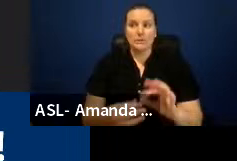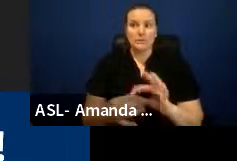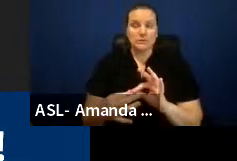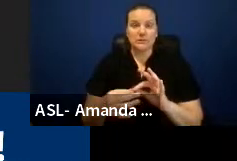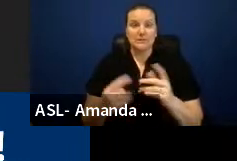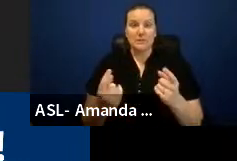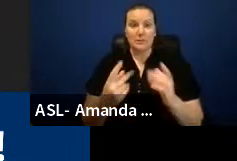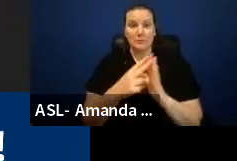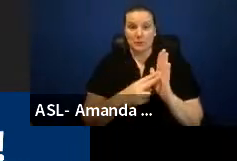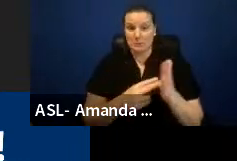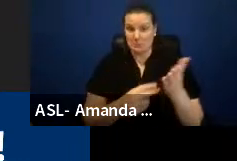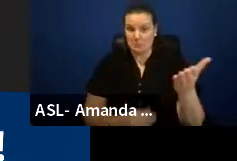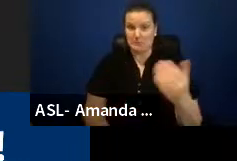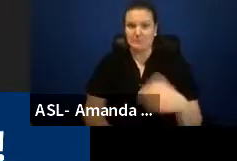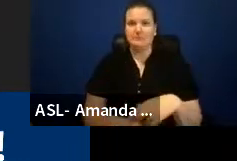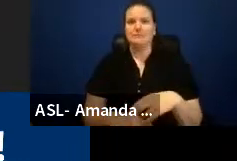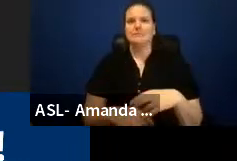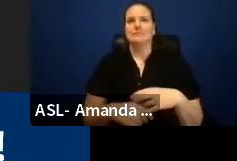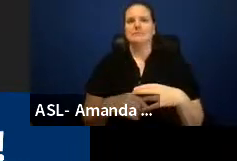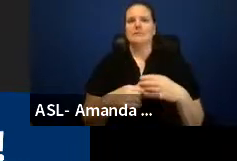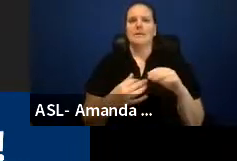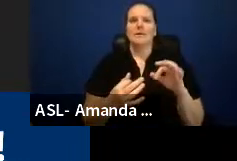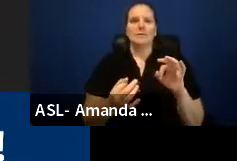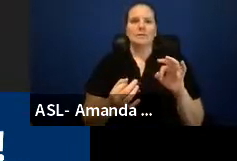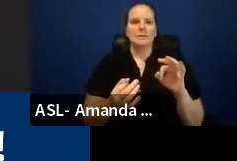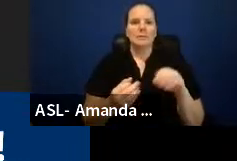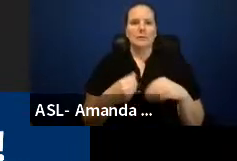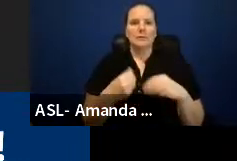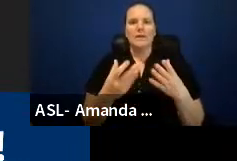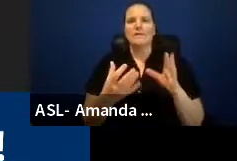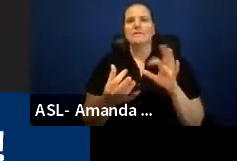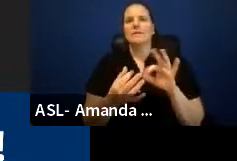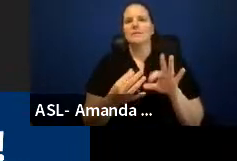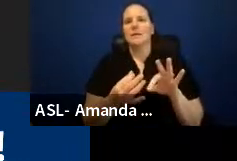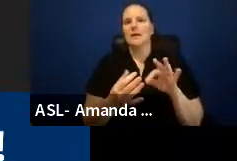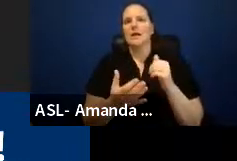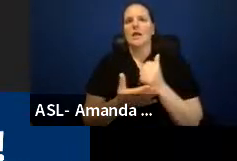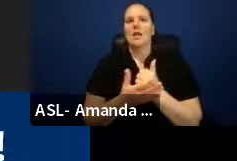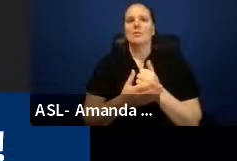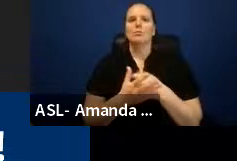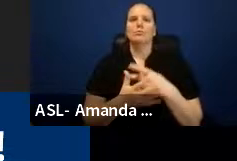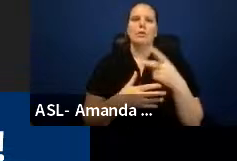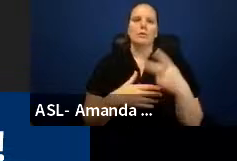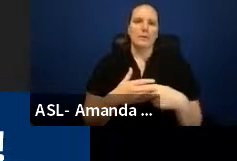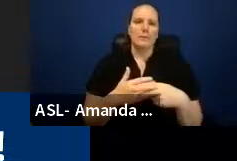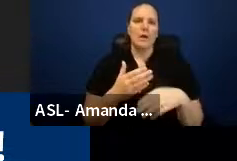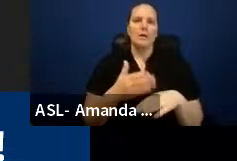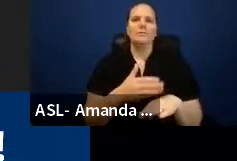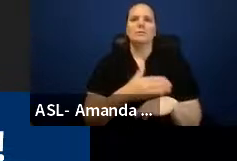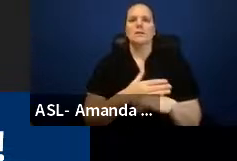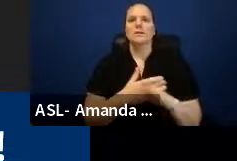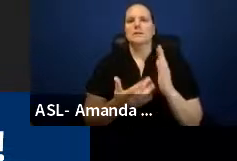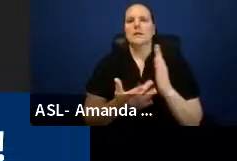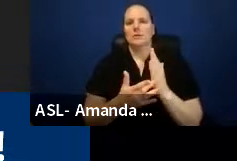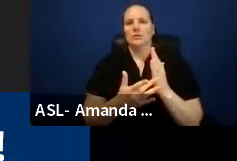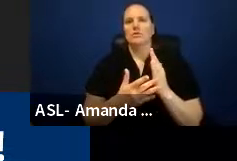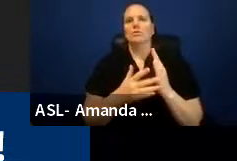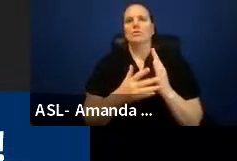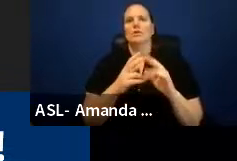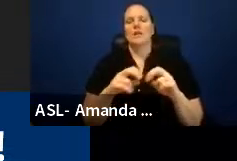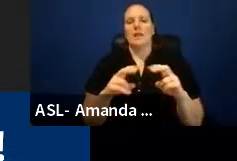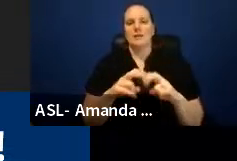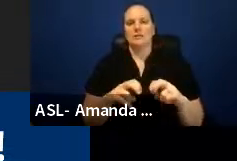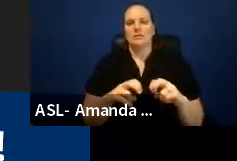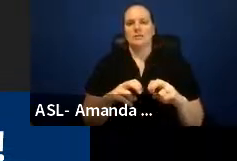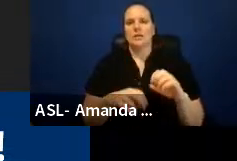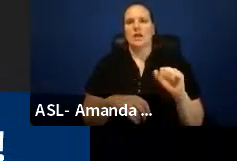Somebody can read that. Comments provide feedback that helps the program refine design options, update technical analysis, and inform the final SEIS. They